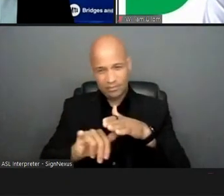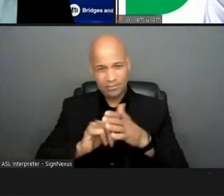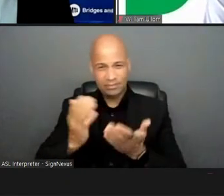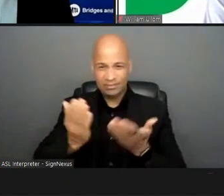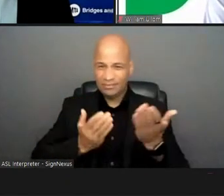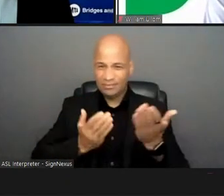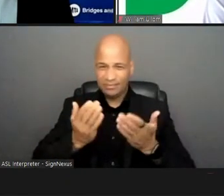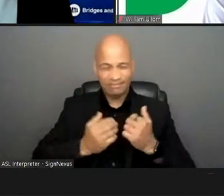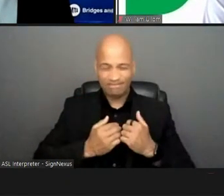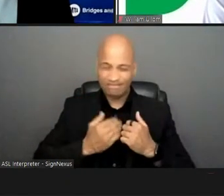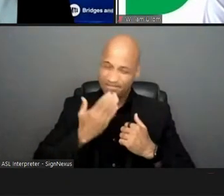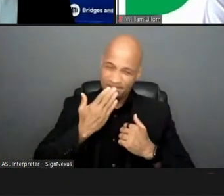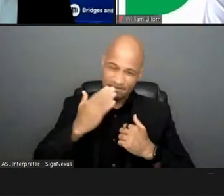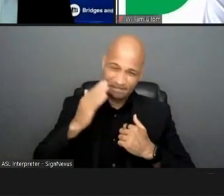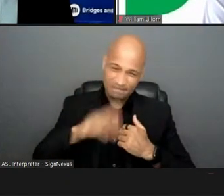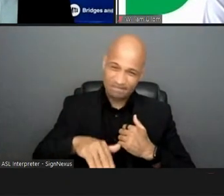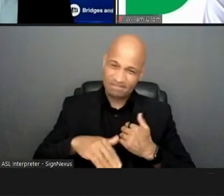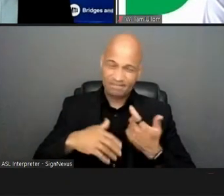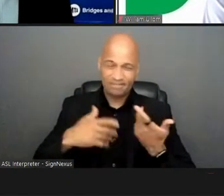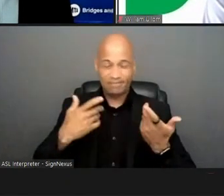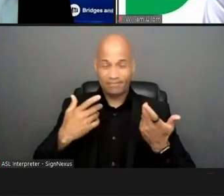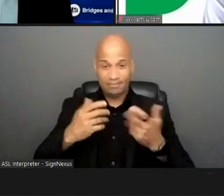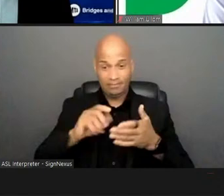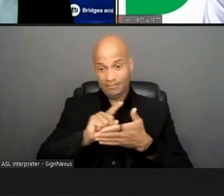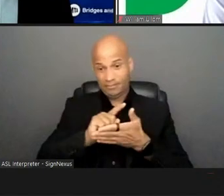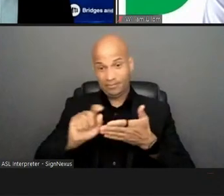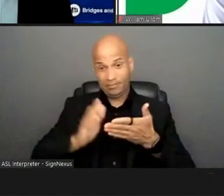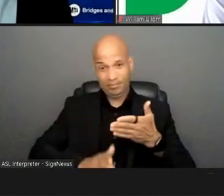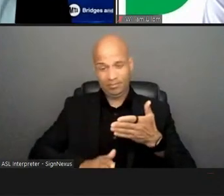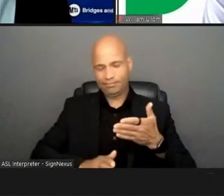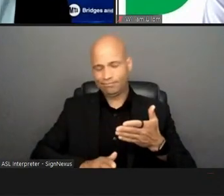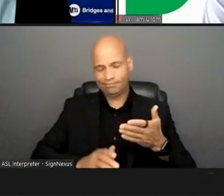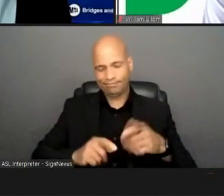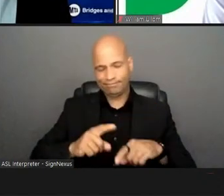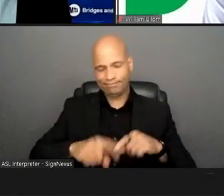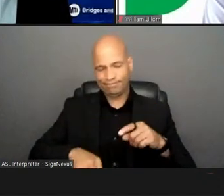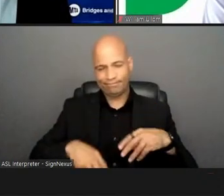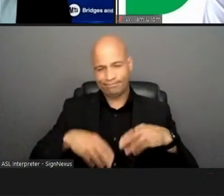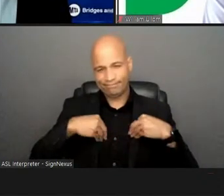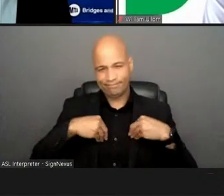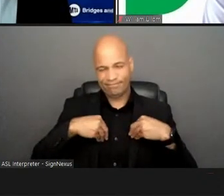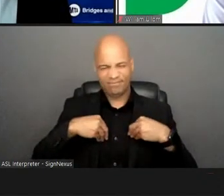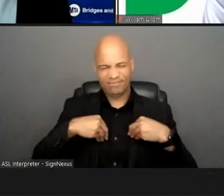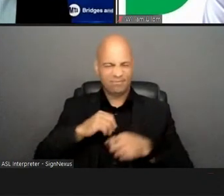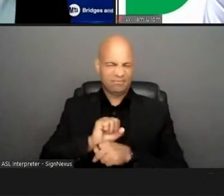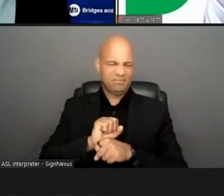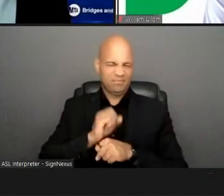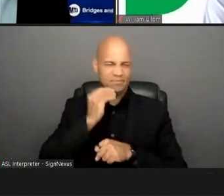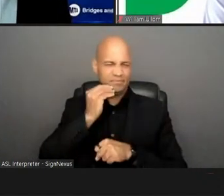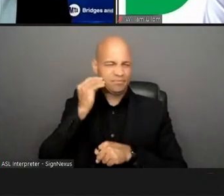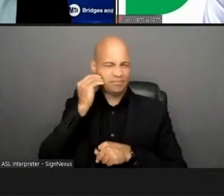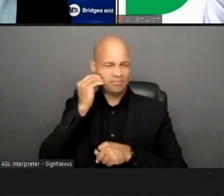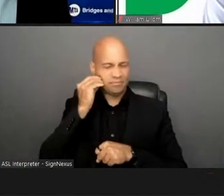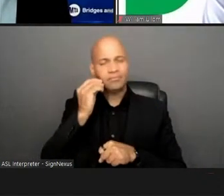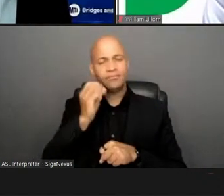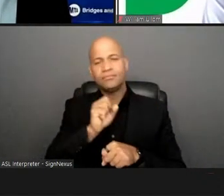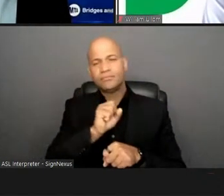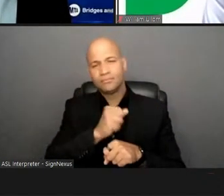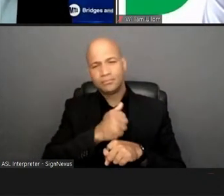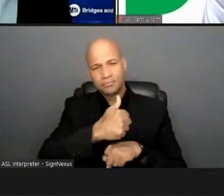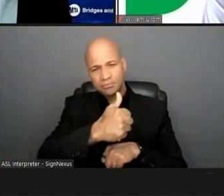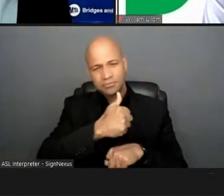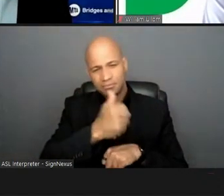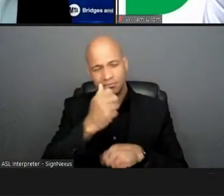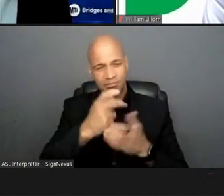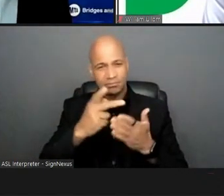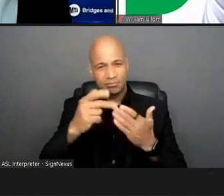bad and on the weekends is absolutely unacceptable so normally I work from home but when I do commute to work on projects I can